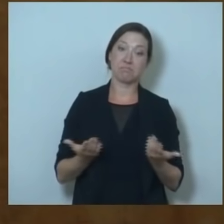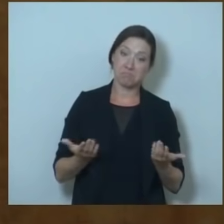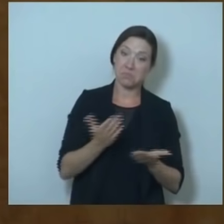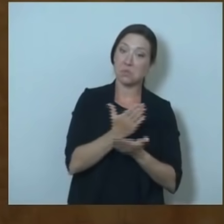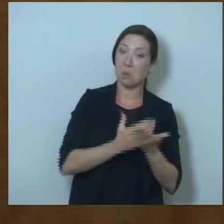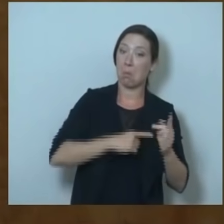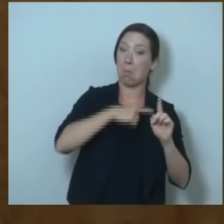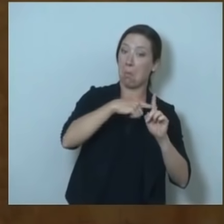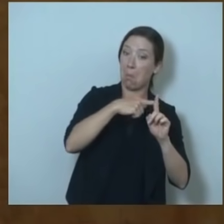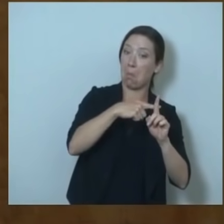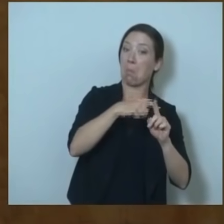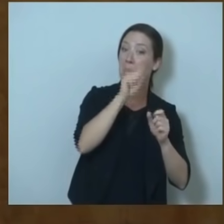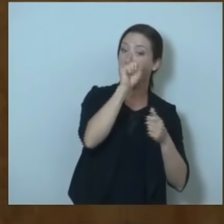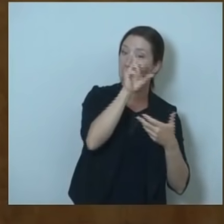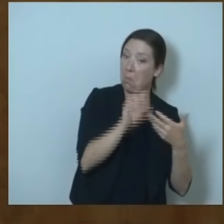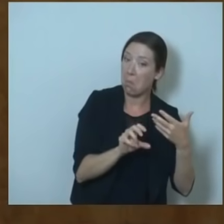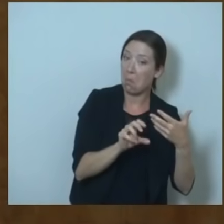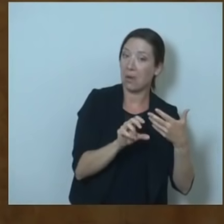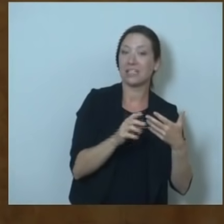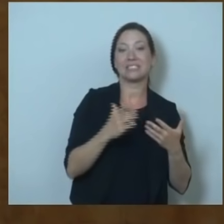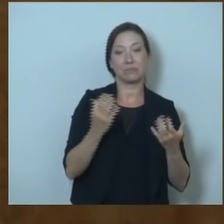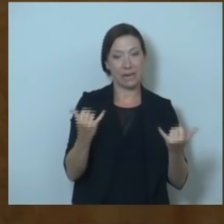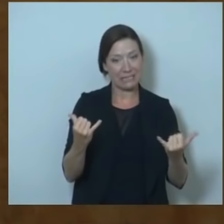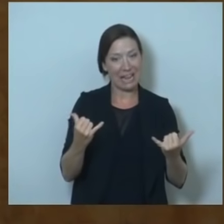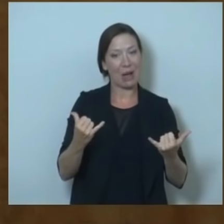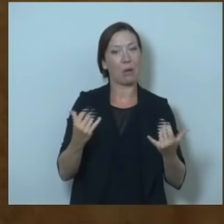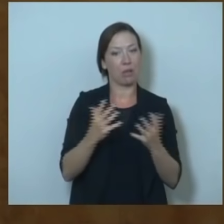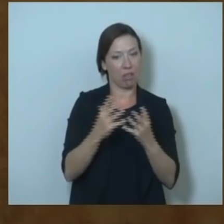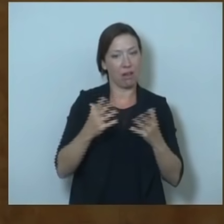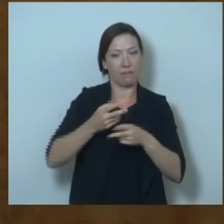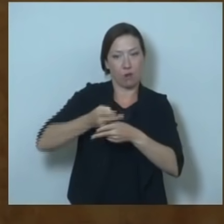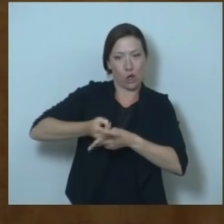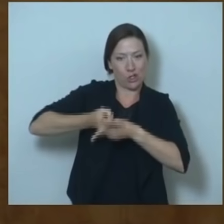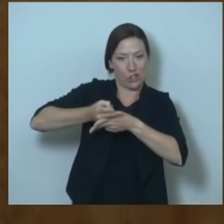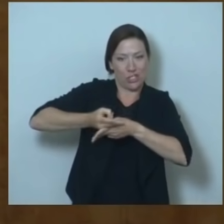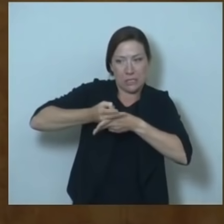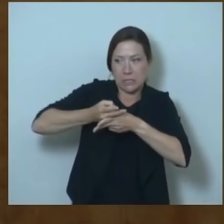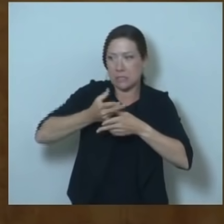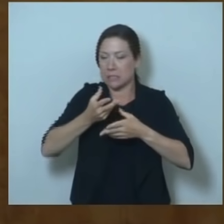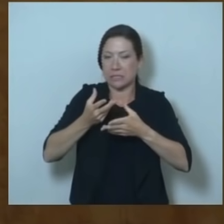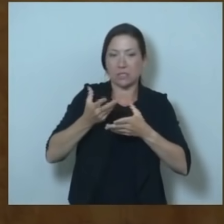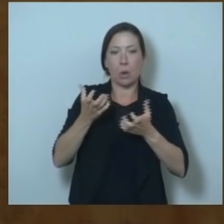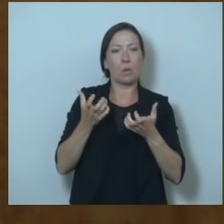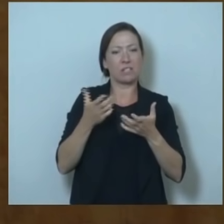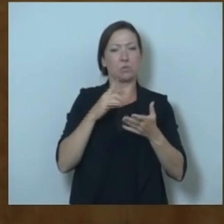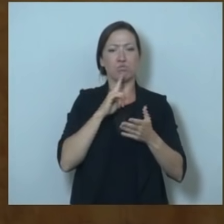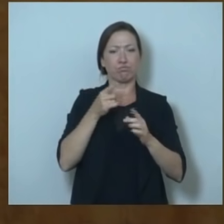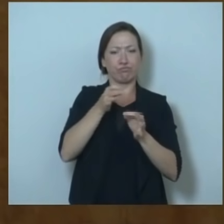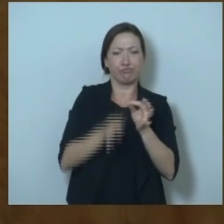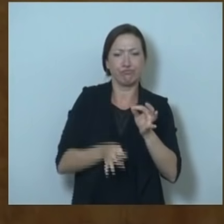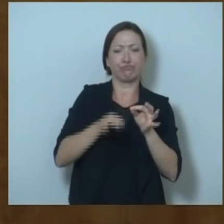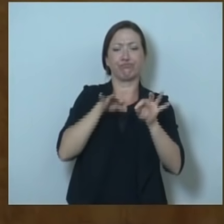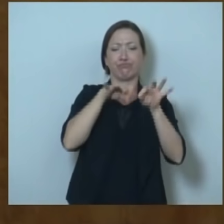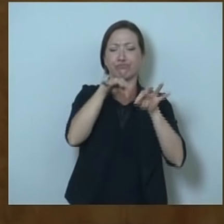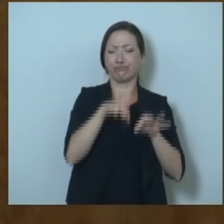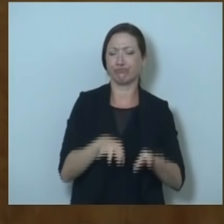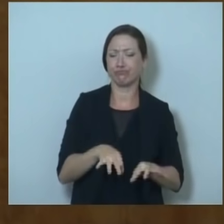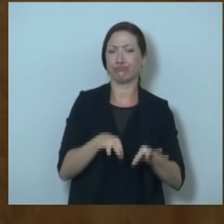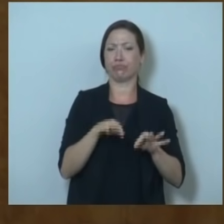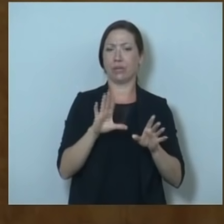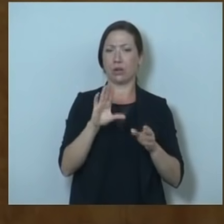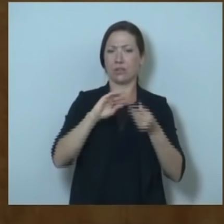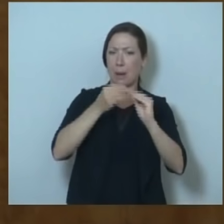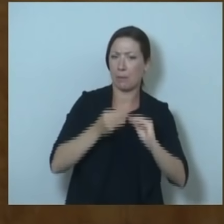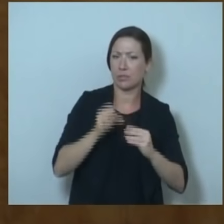a lot of caution today. And so I want to walk through the basic data and talk a little bit about the gating criteria, which we talked about